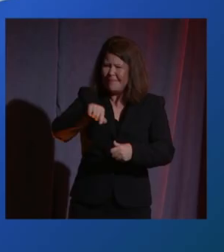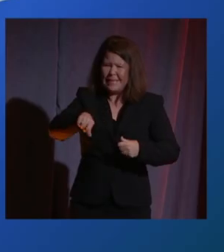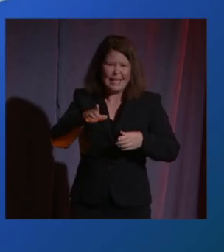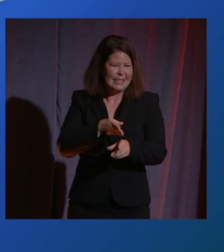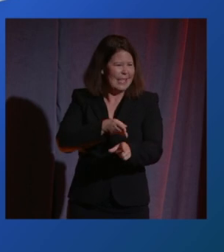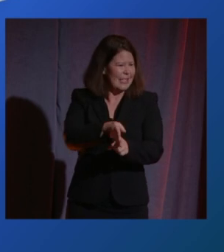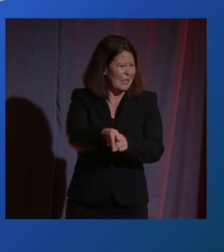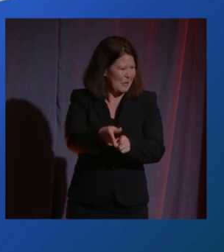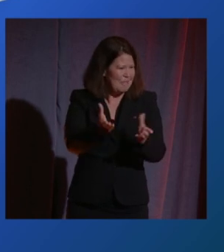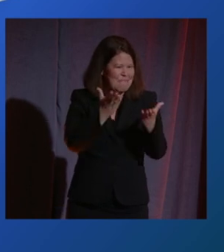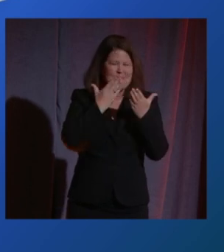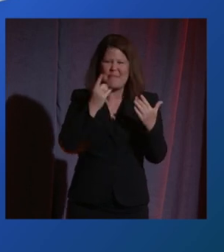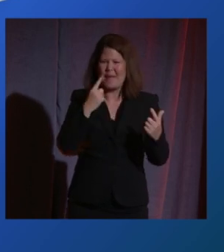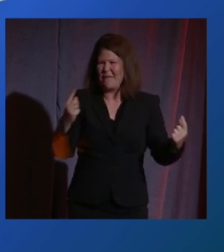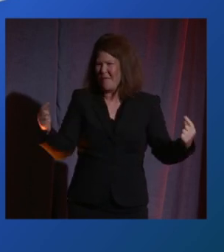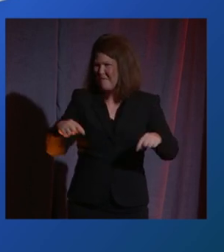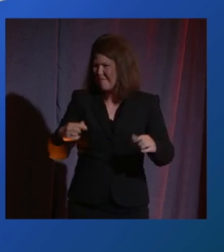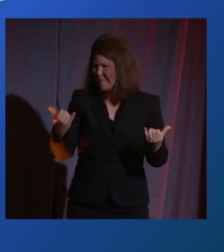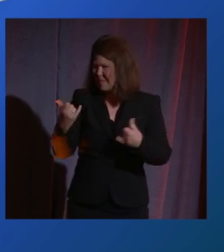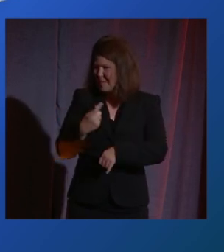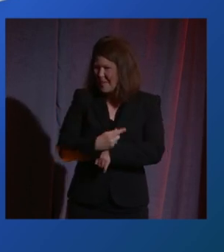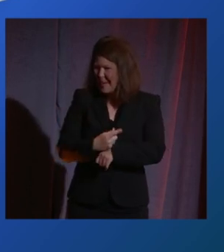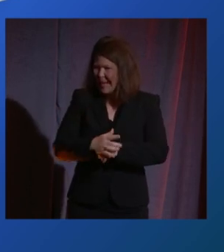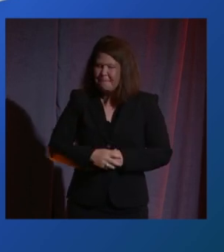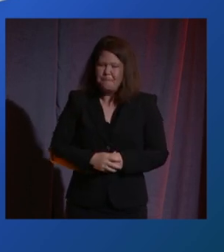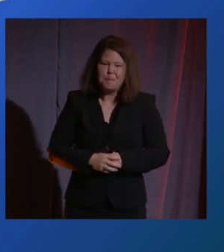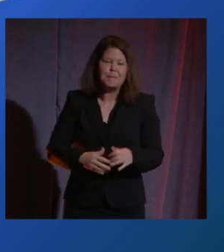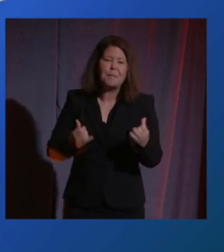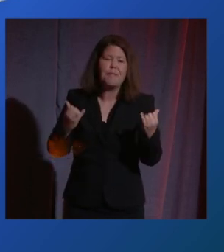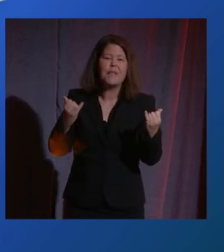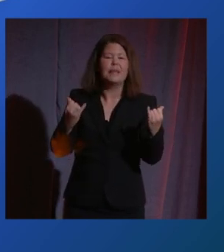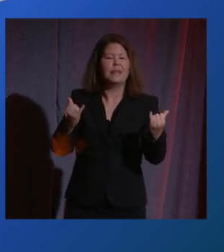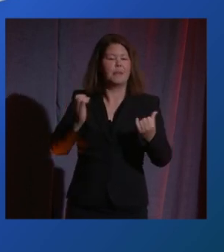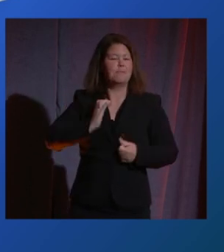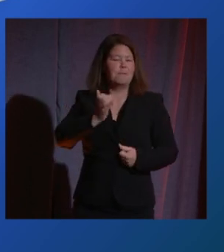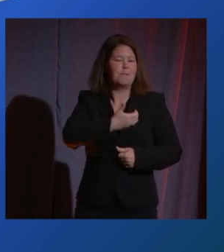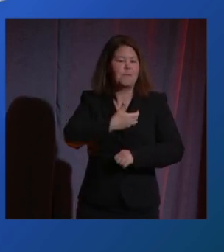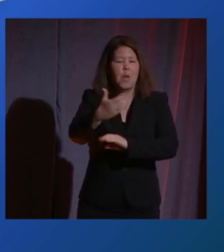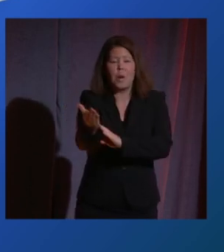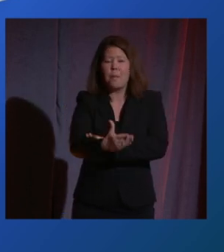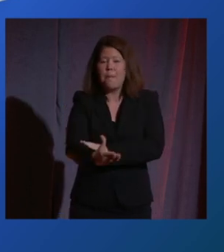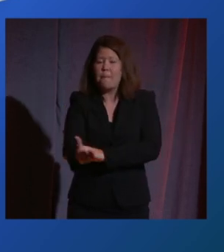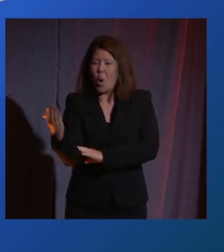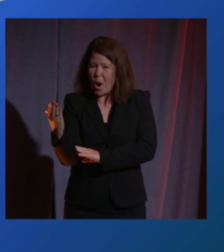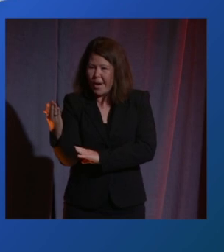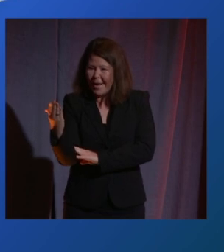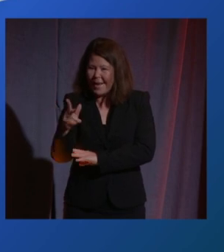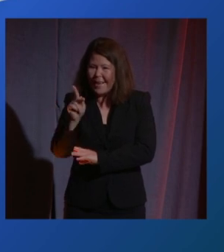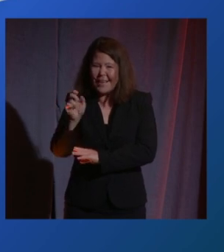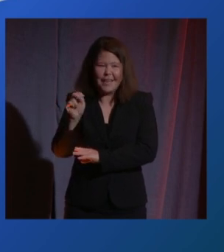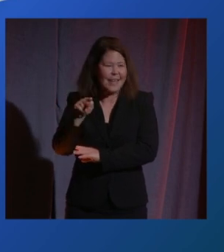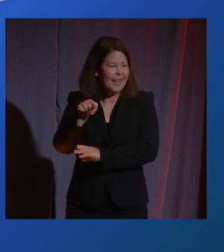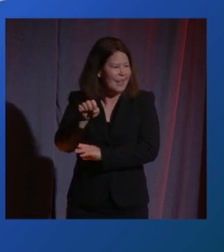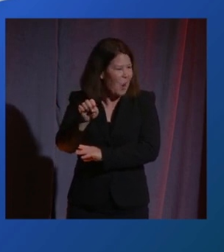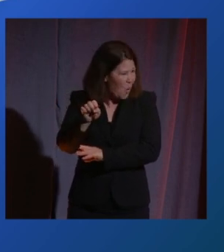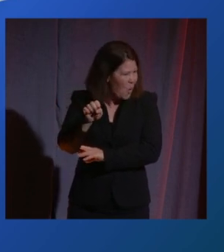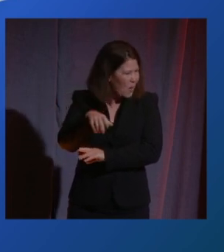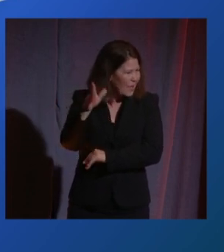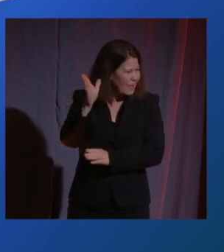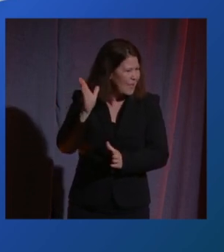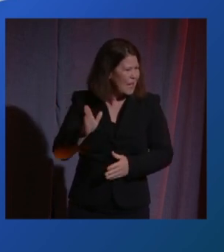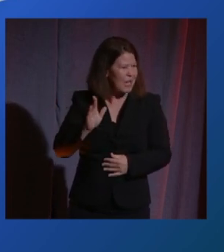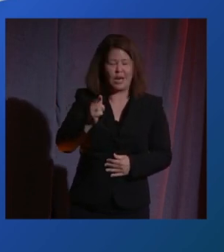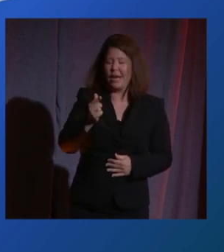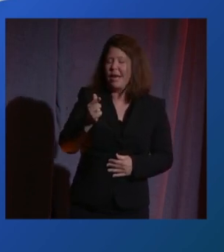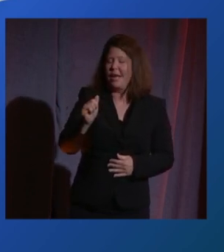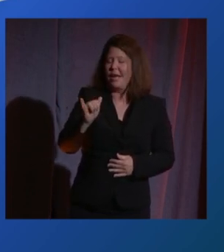the now it is my pleasure to introduce our morning keynote speaker Gilman Louie is a partner at alsup